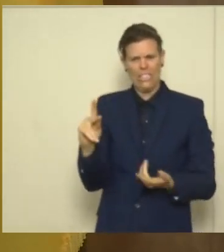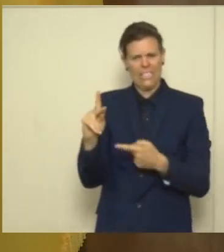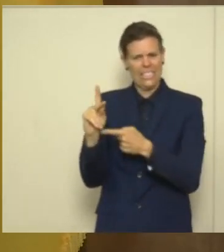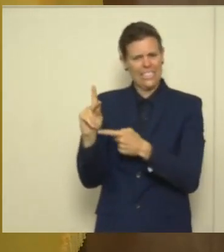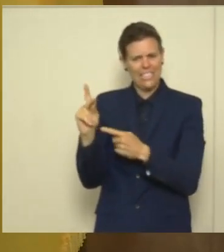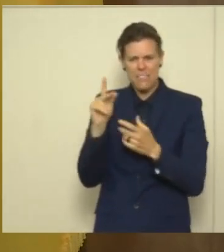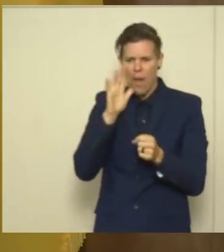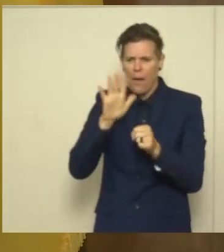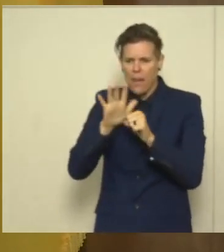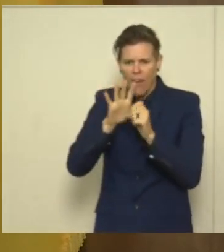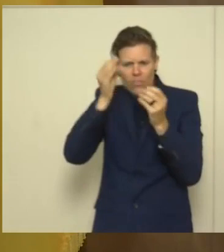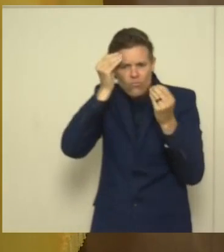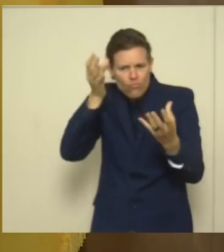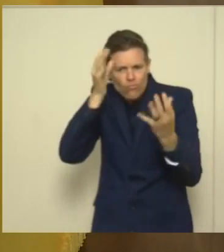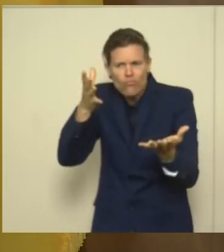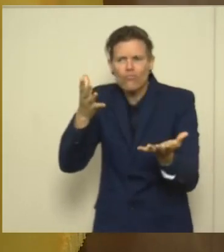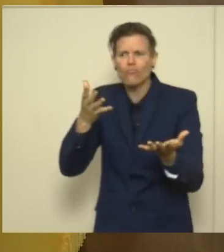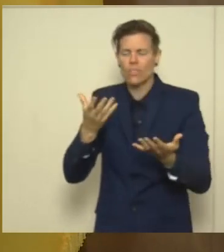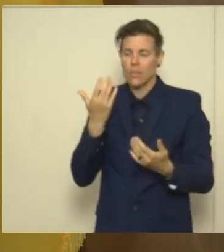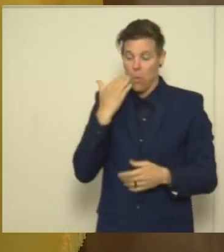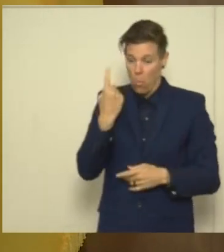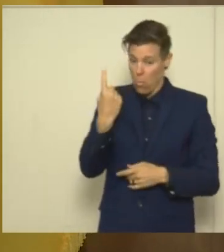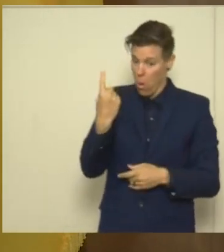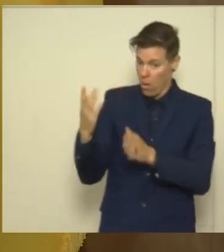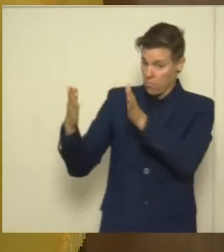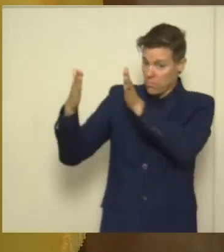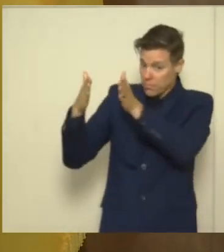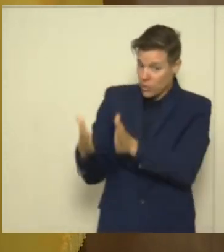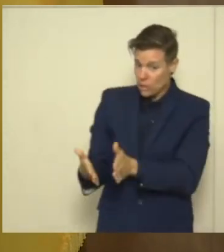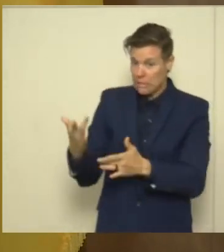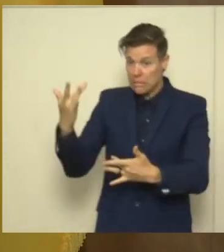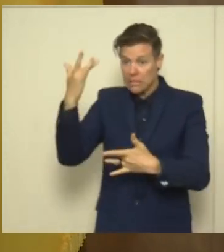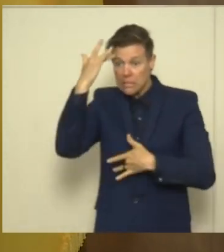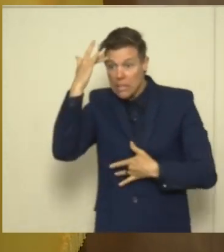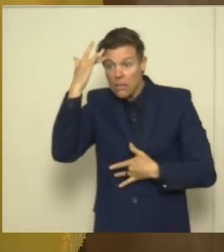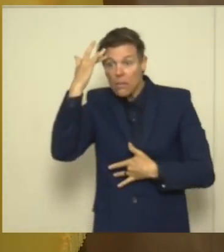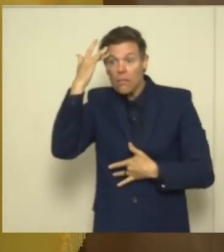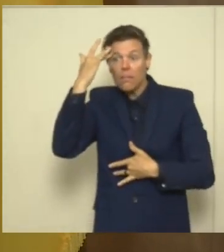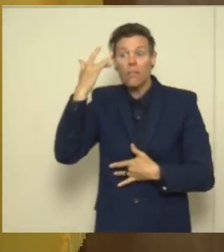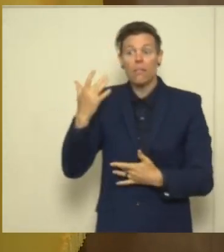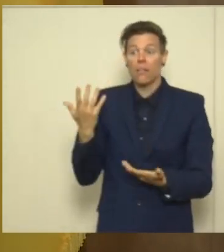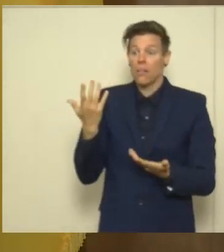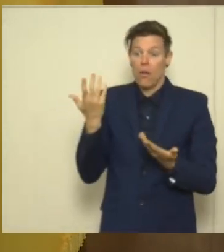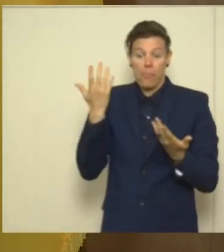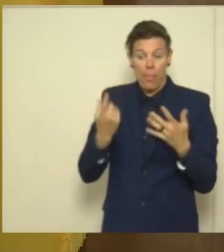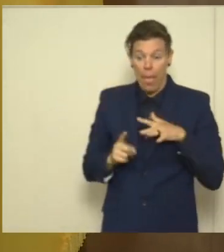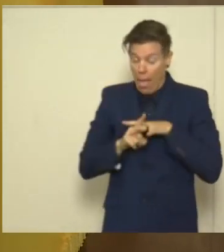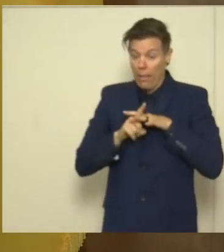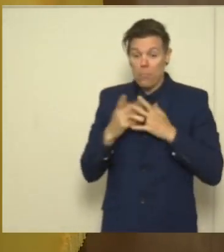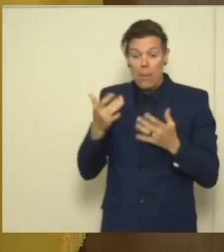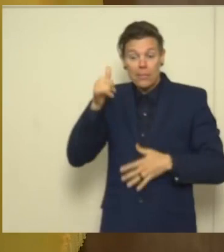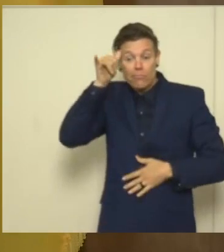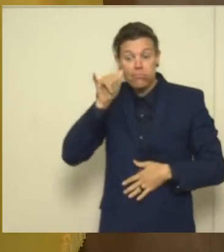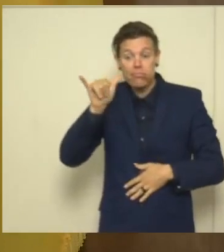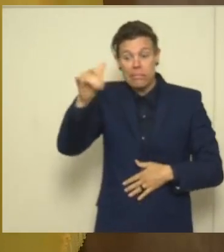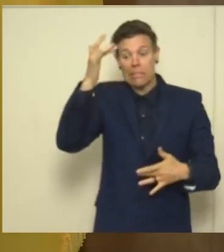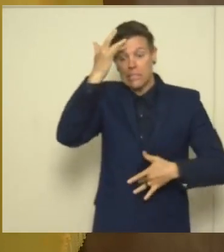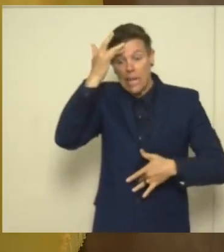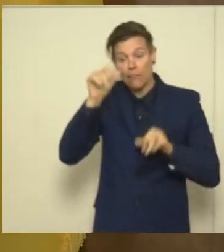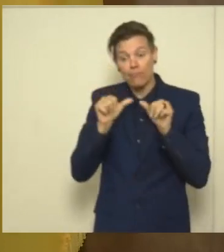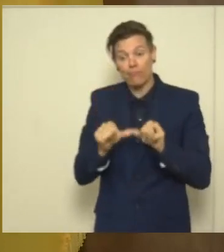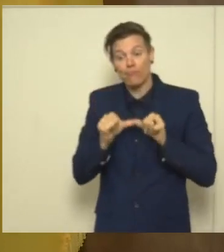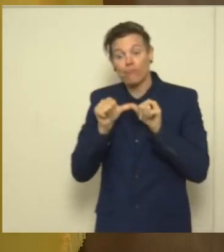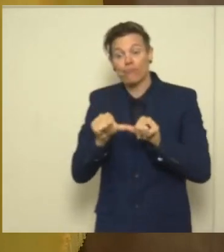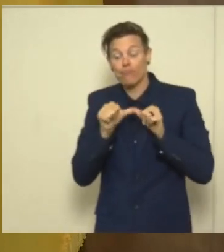ever fully recover. You might have an 18-year-old with severe lifelong lung damage, potentially